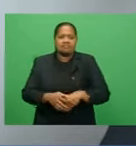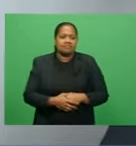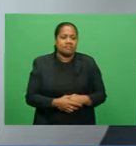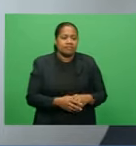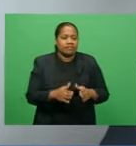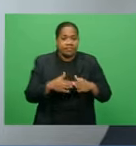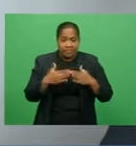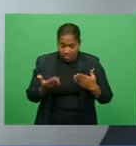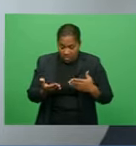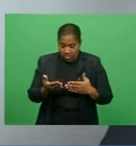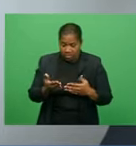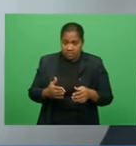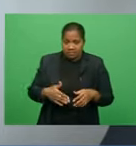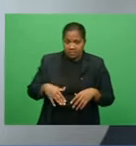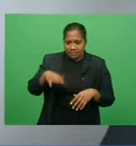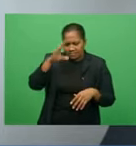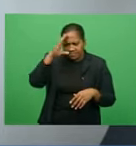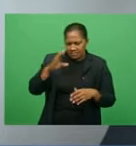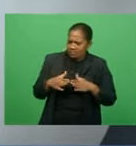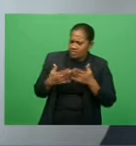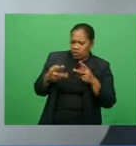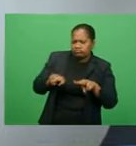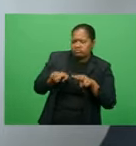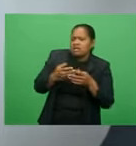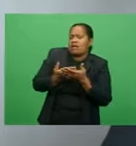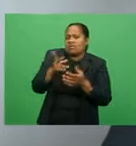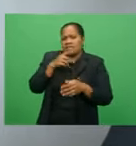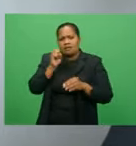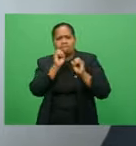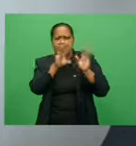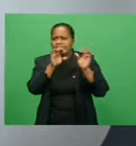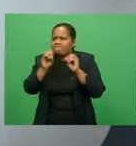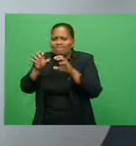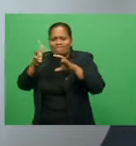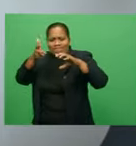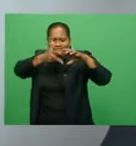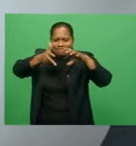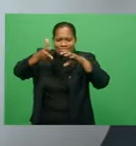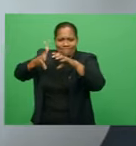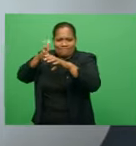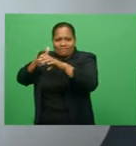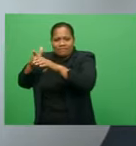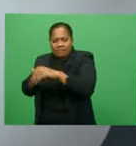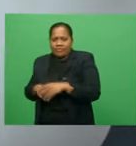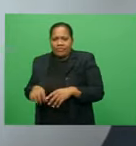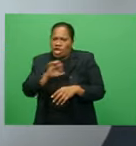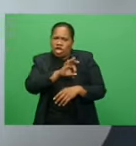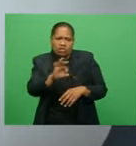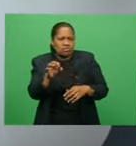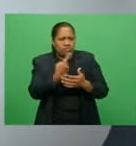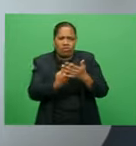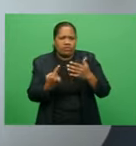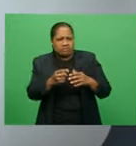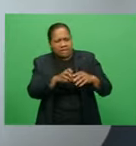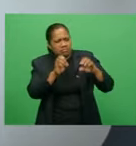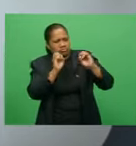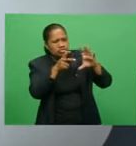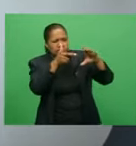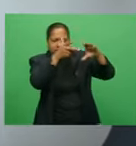at how they can install CCTV cameras. It's not just installing a CCTV camera,